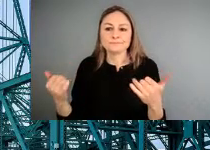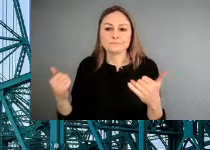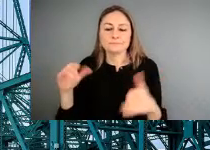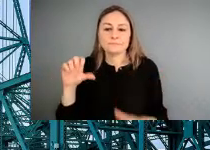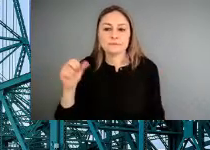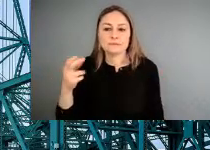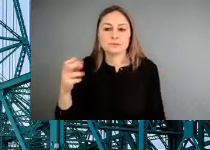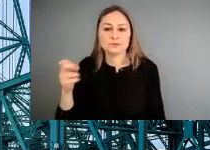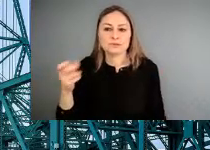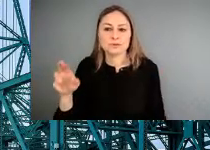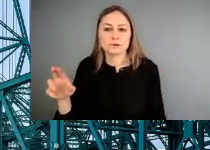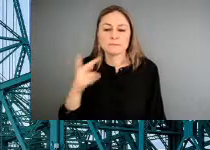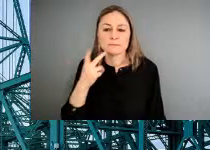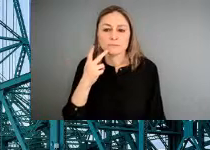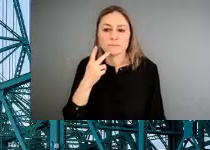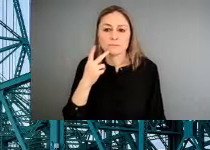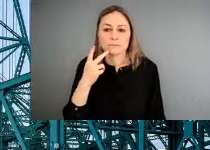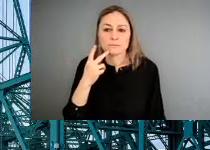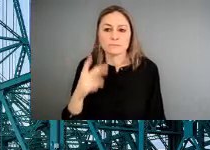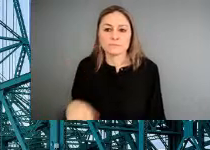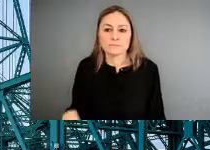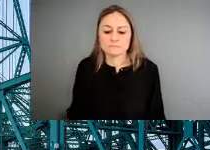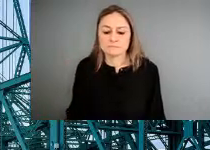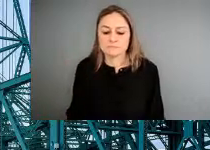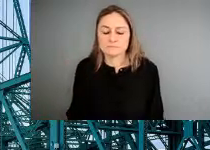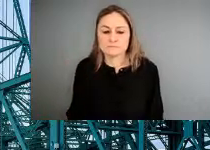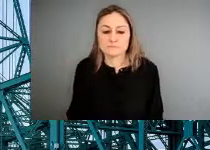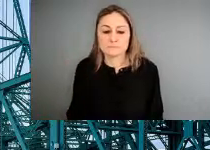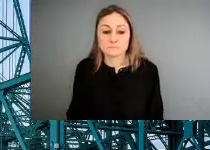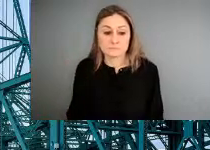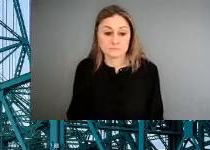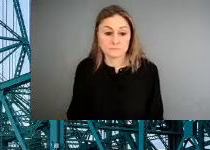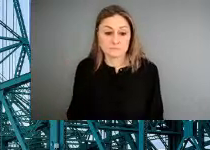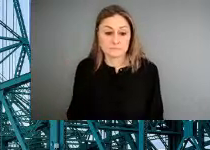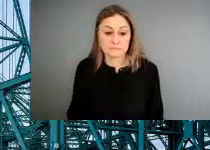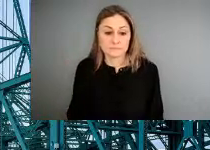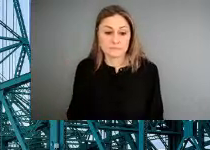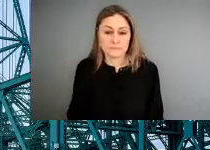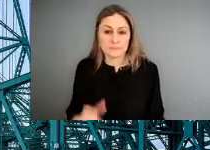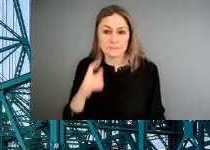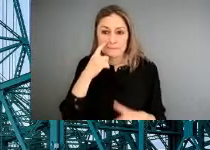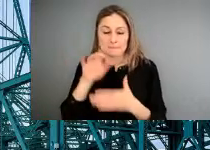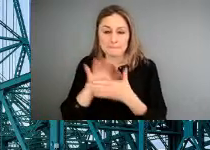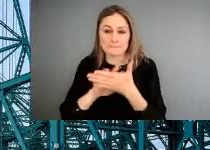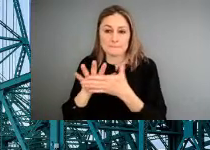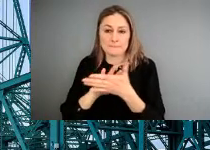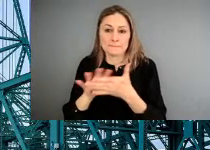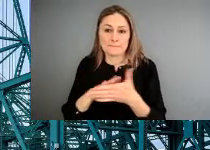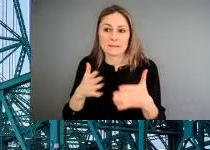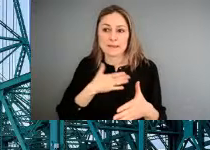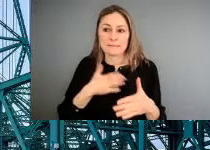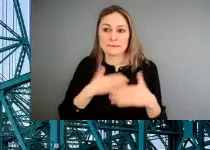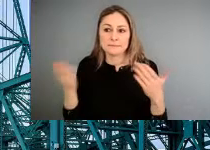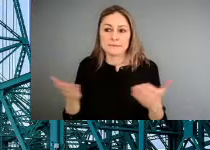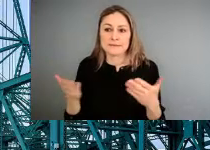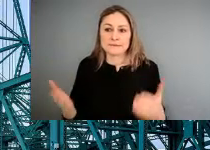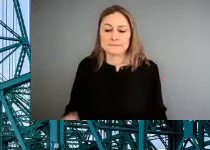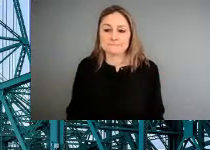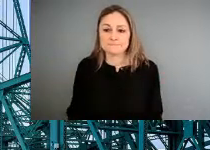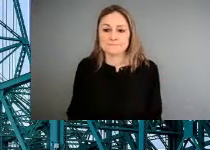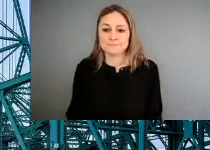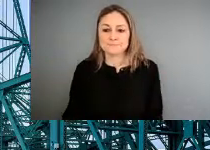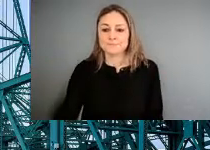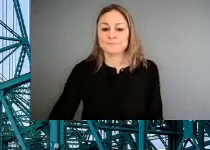oversee 3 bureaus, including PBOT, and welcome everybody here to the partnership and collaboration on this